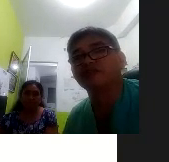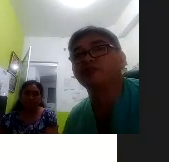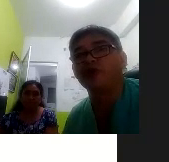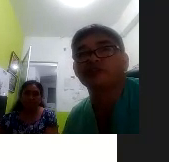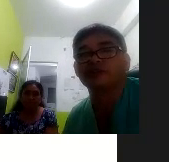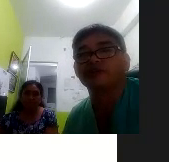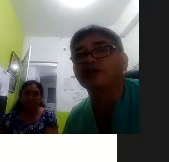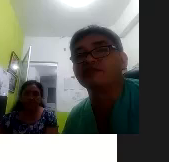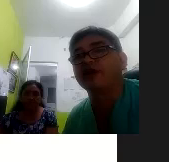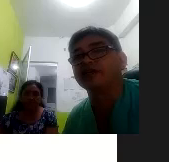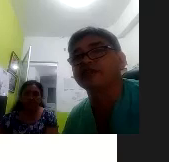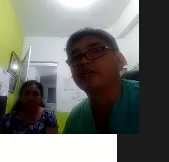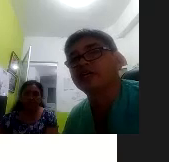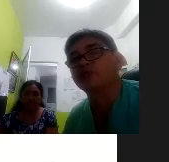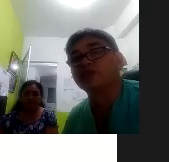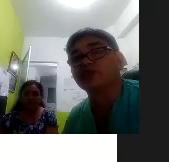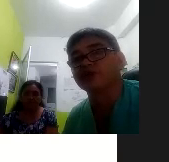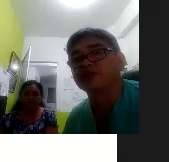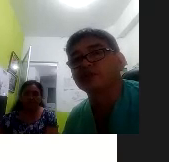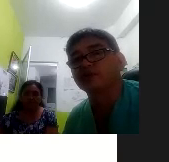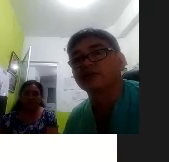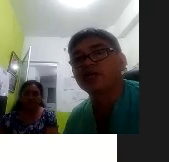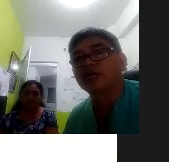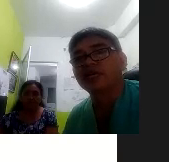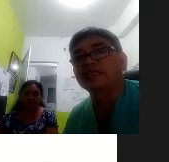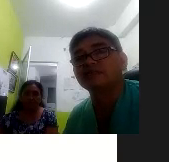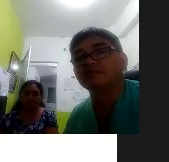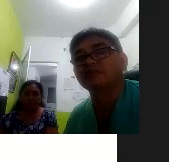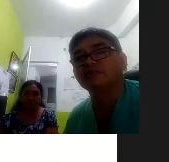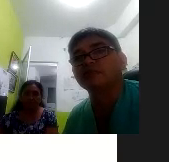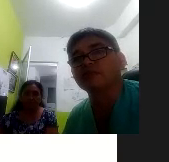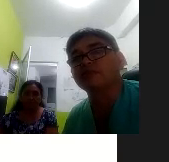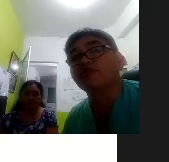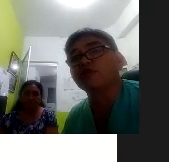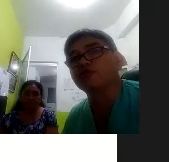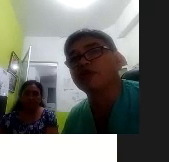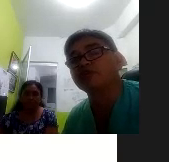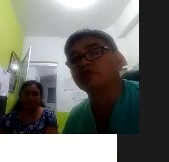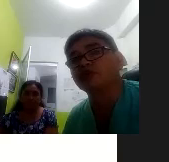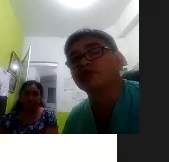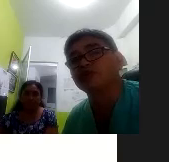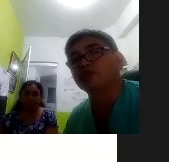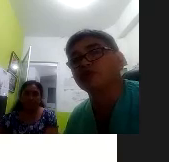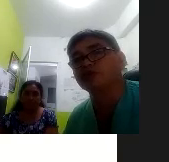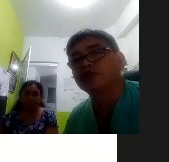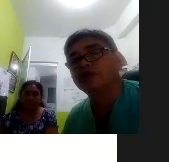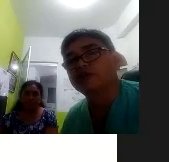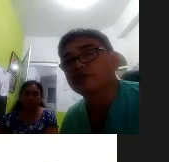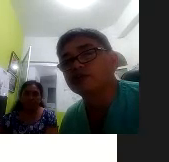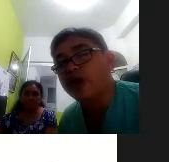commercial purpose, so you can find resource. So it's difficult to get resource